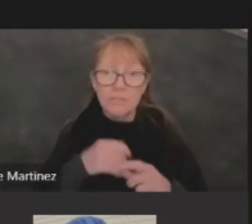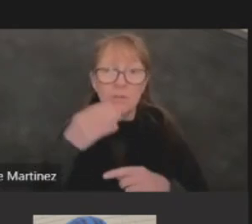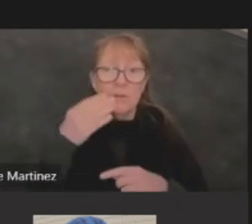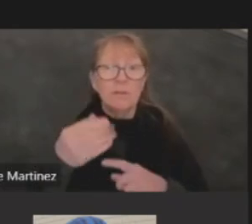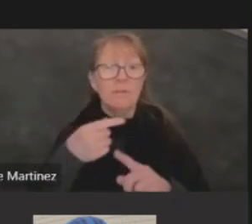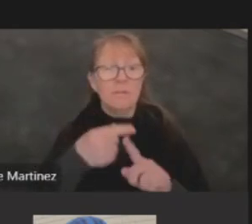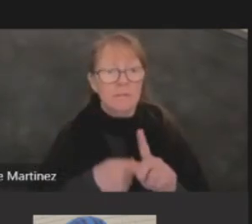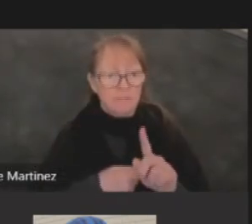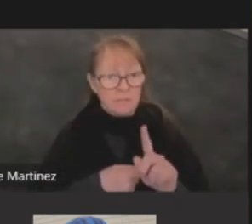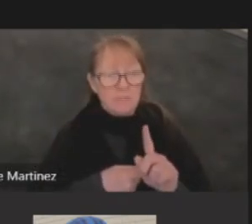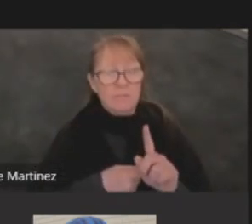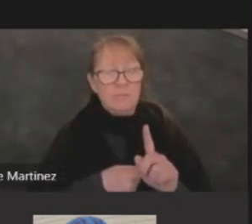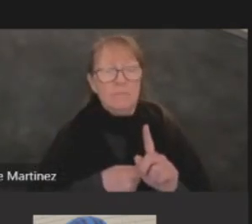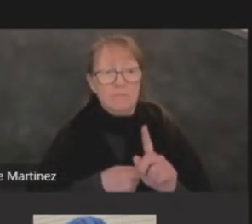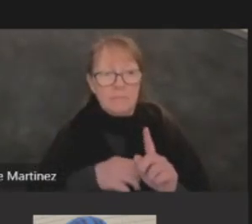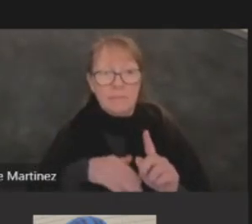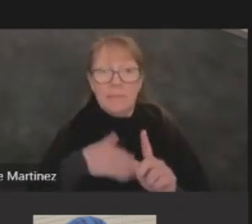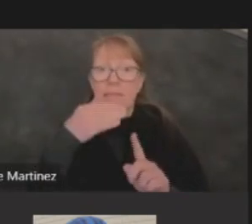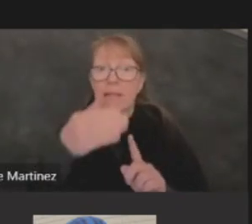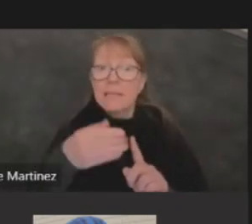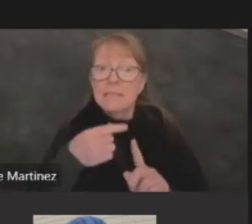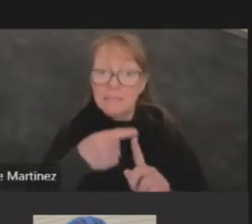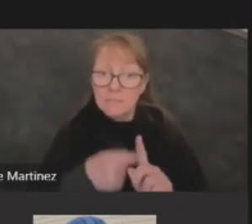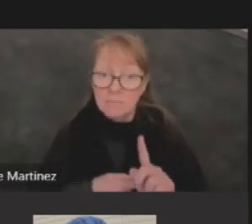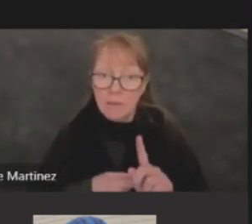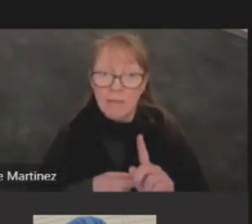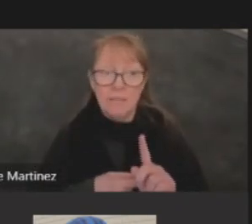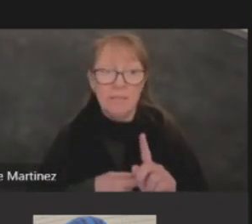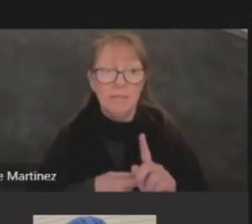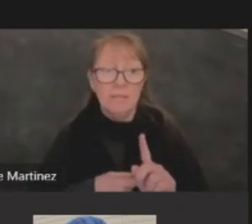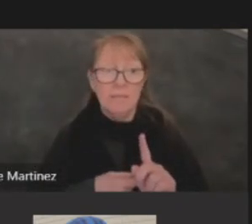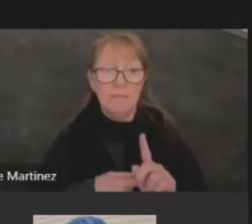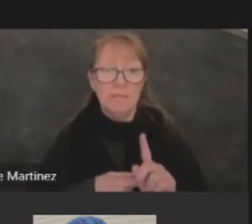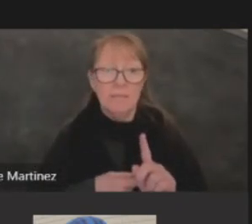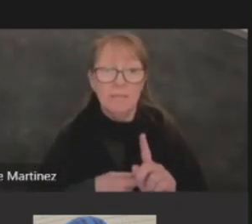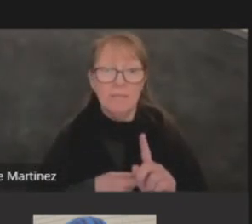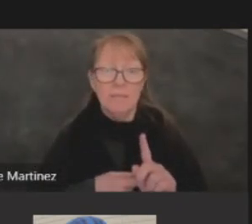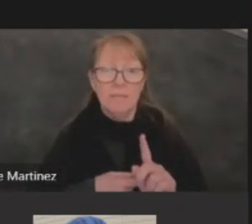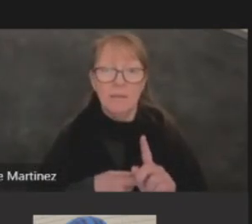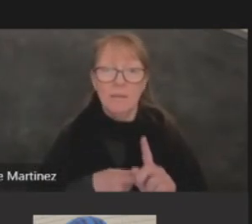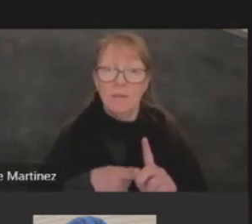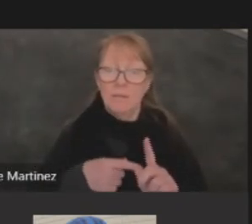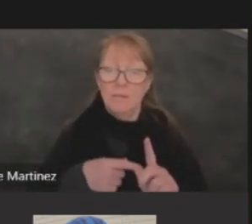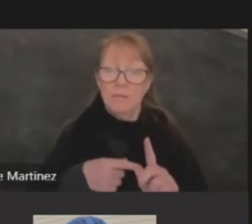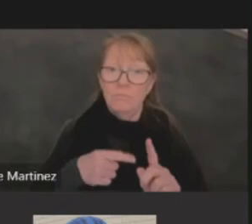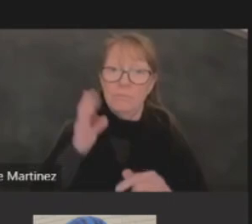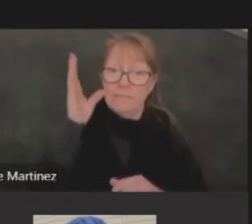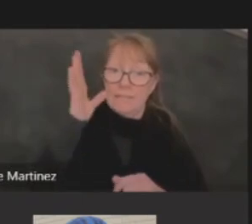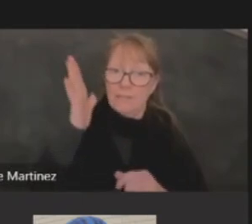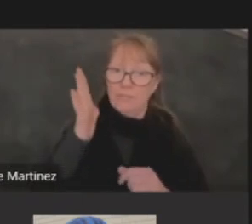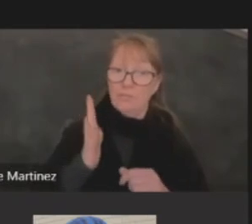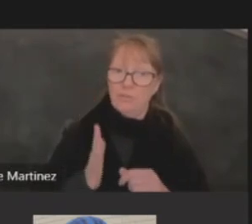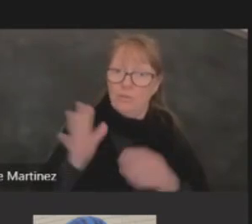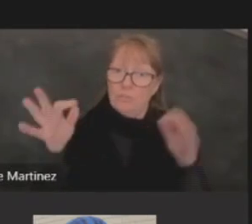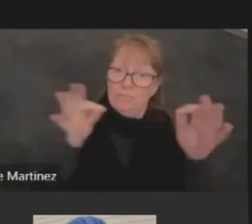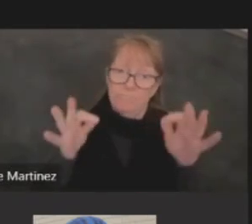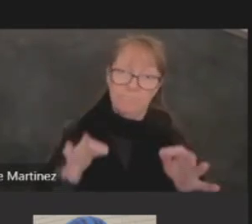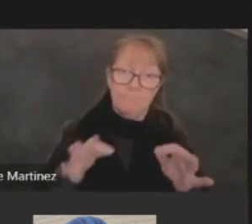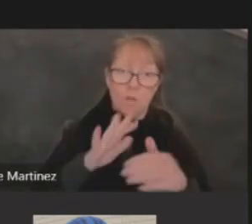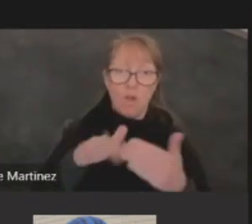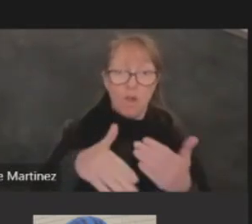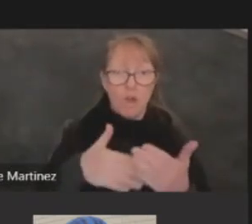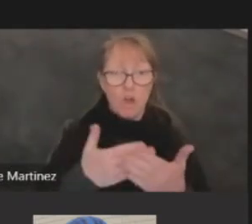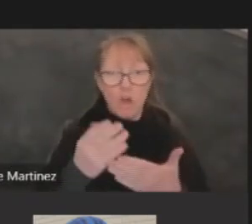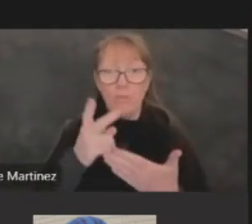So next month, we're going to have the presenter of the project to give you all of the details and to